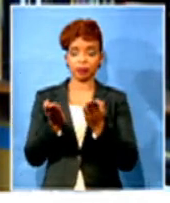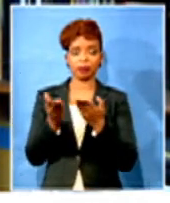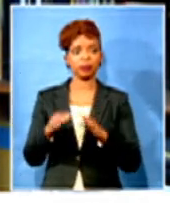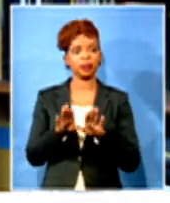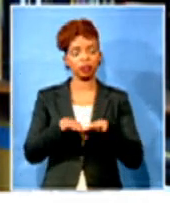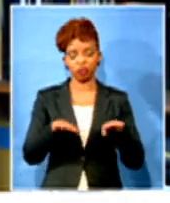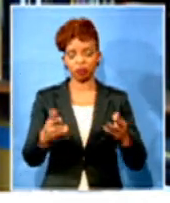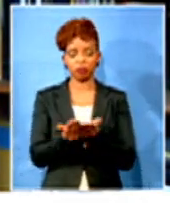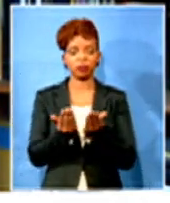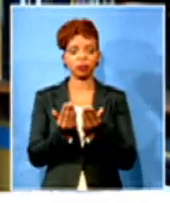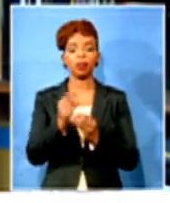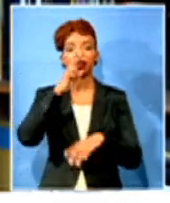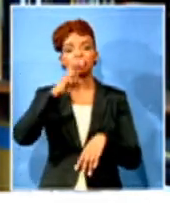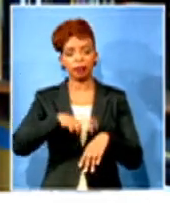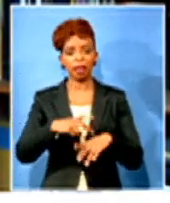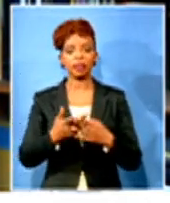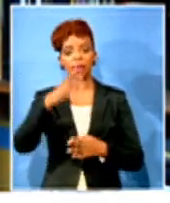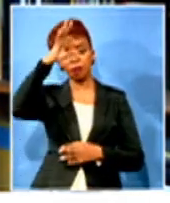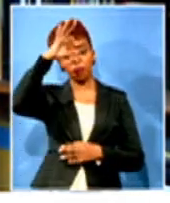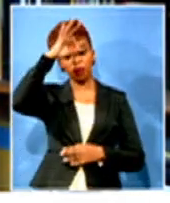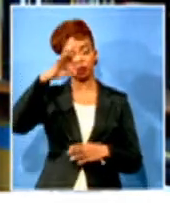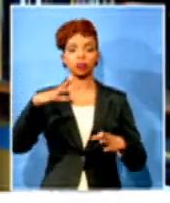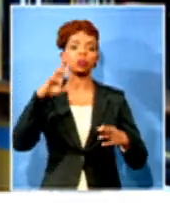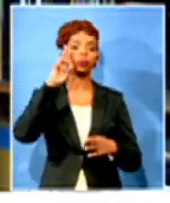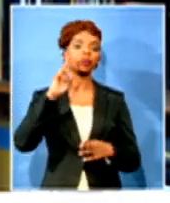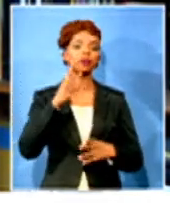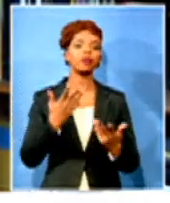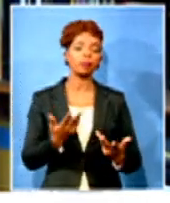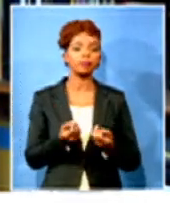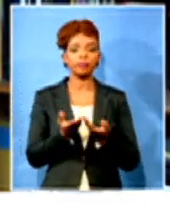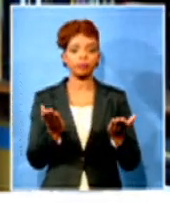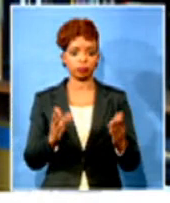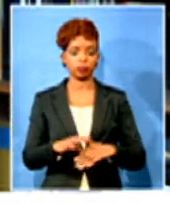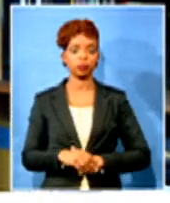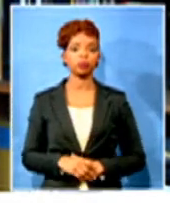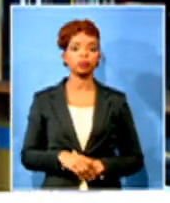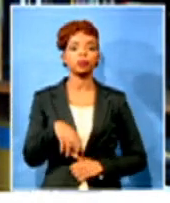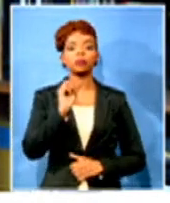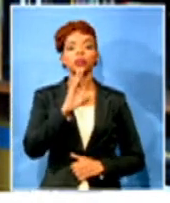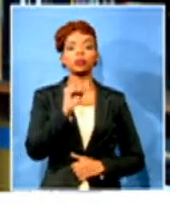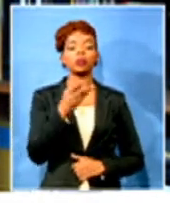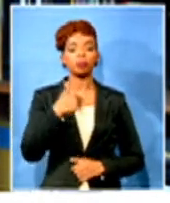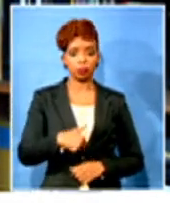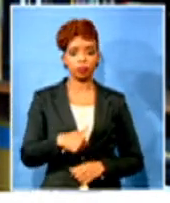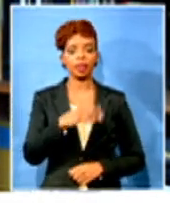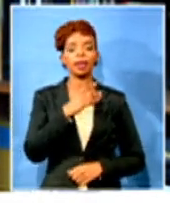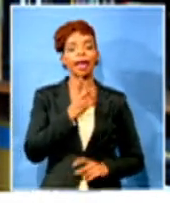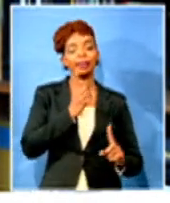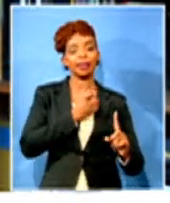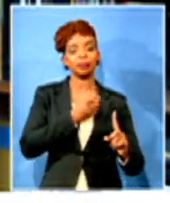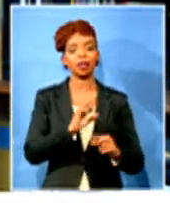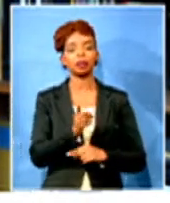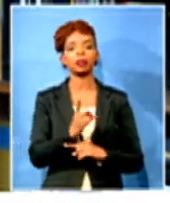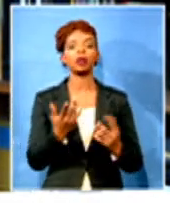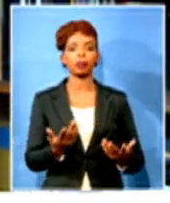and the police uniforms and the like. So that's difficult to cut. So I suspect we will see some cuts in maybe defense, but